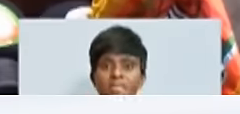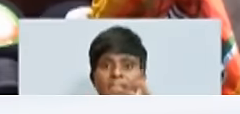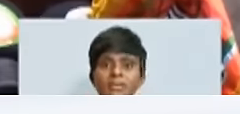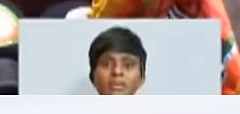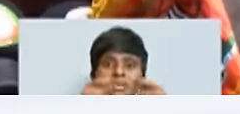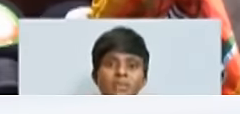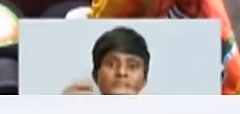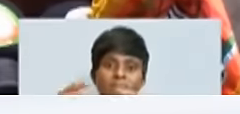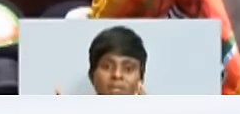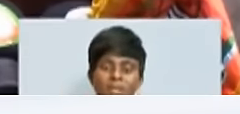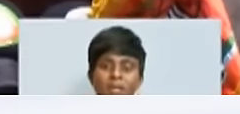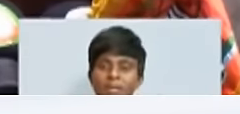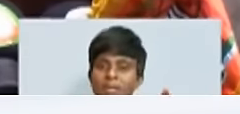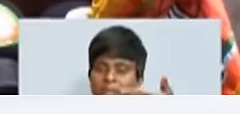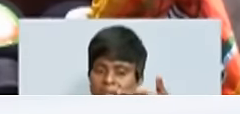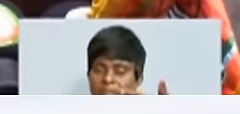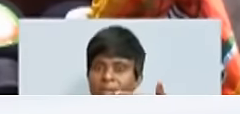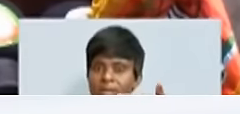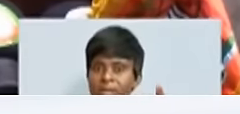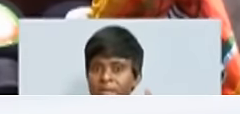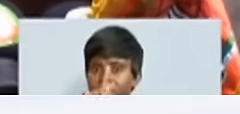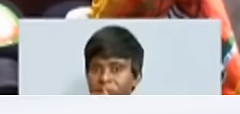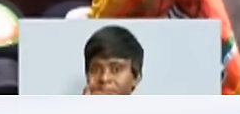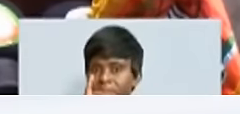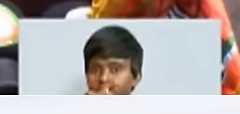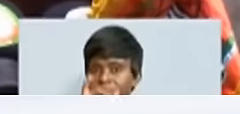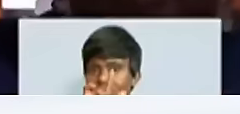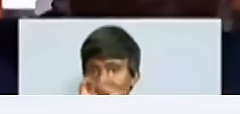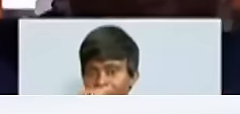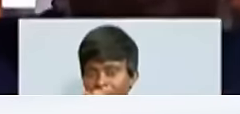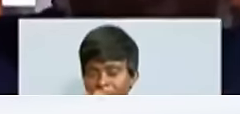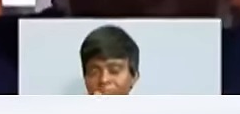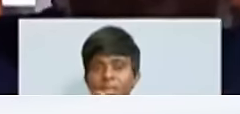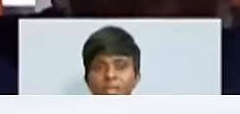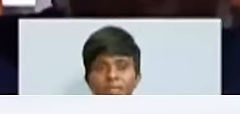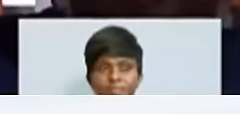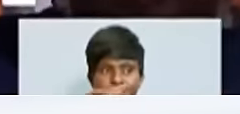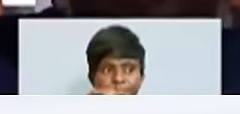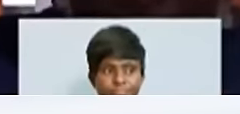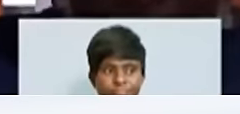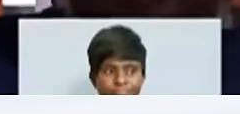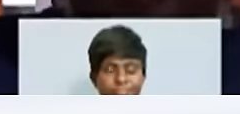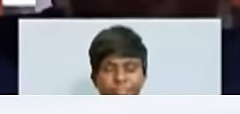issuing title deeds. To be specific,